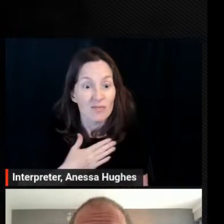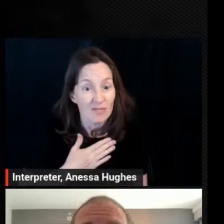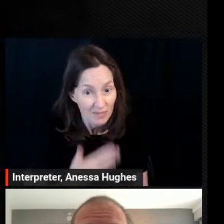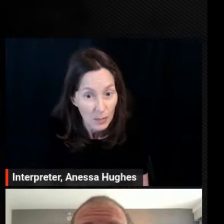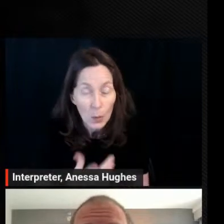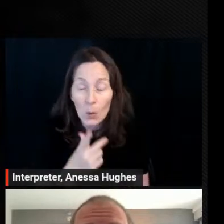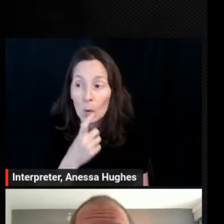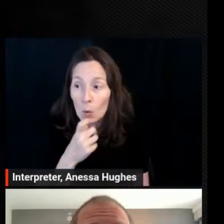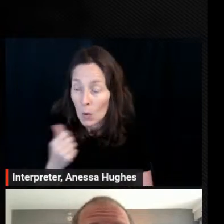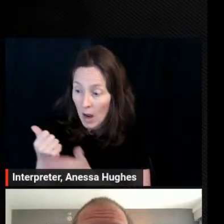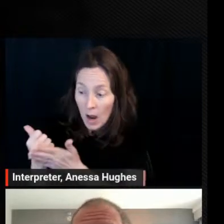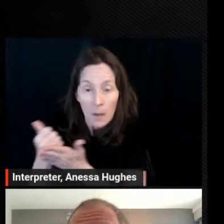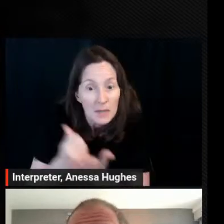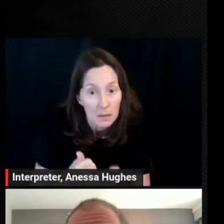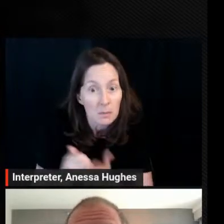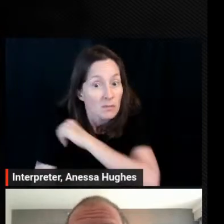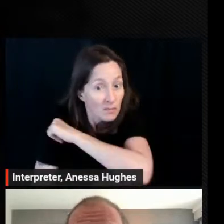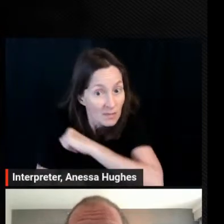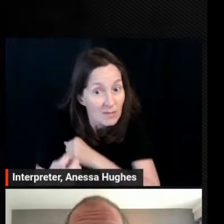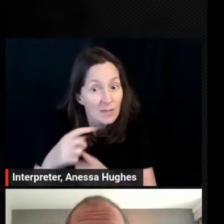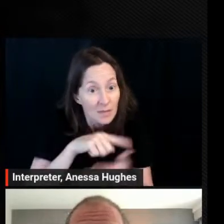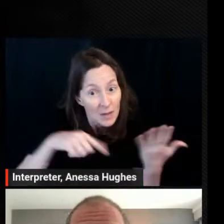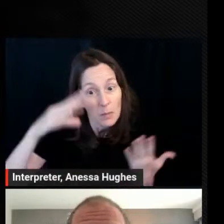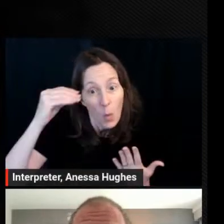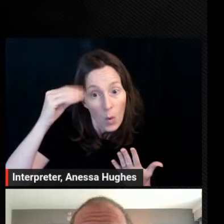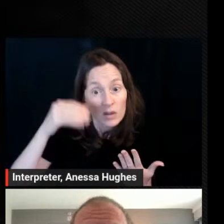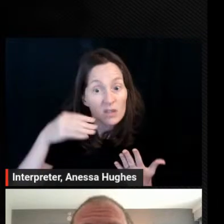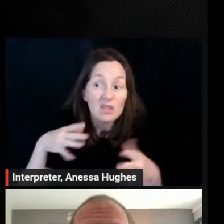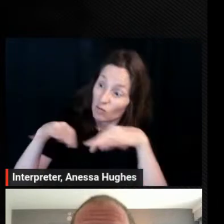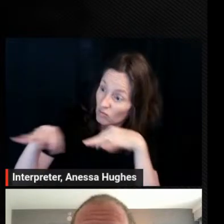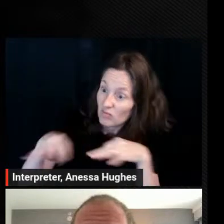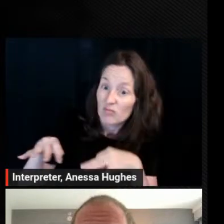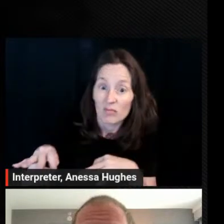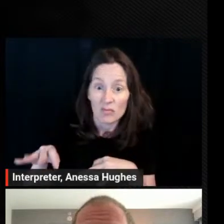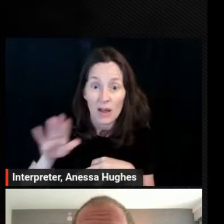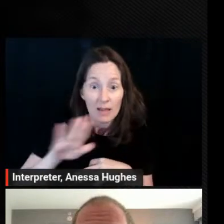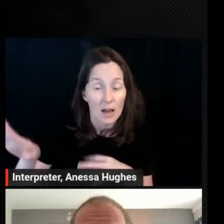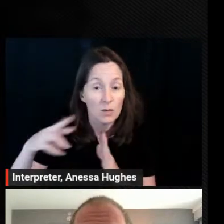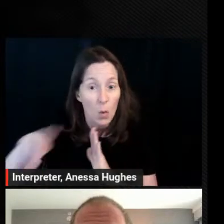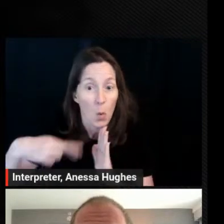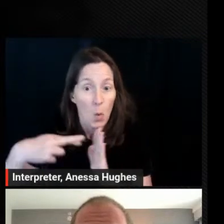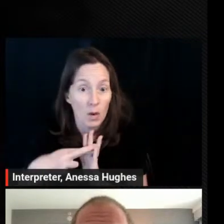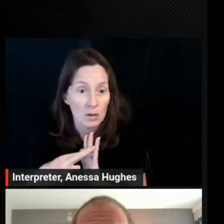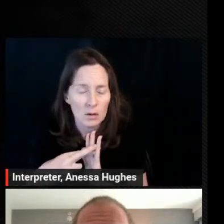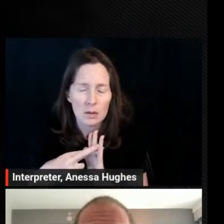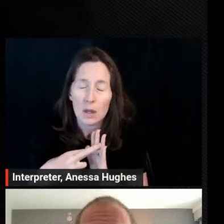and describes their roles in this specific kidnapping. An amazing discovery.